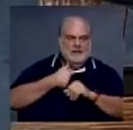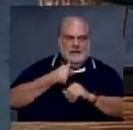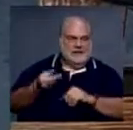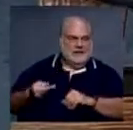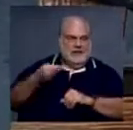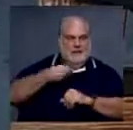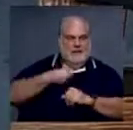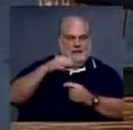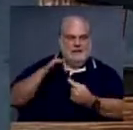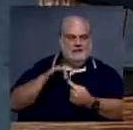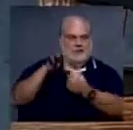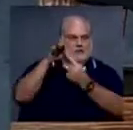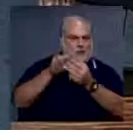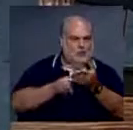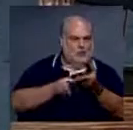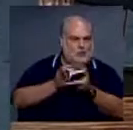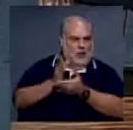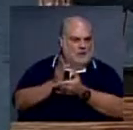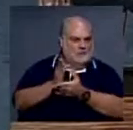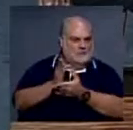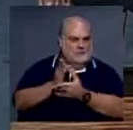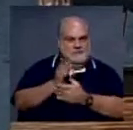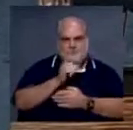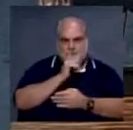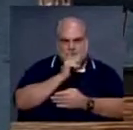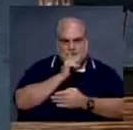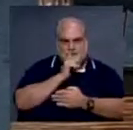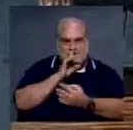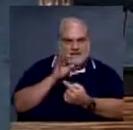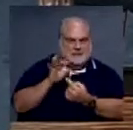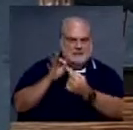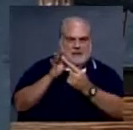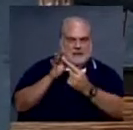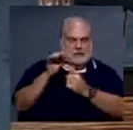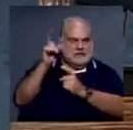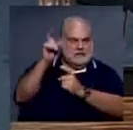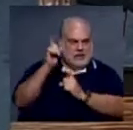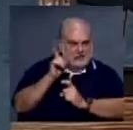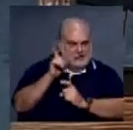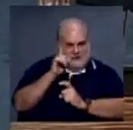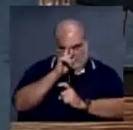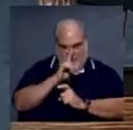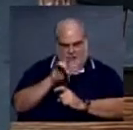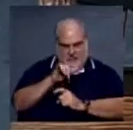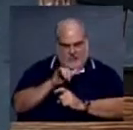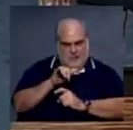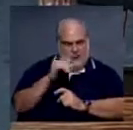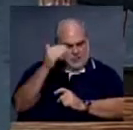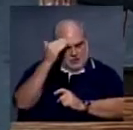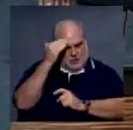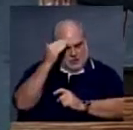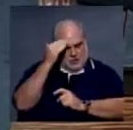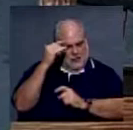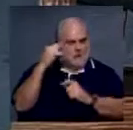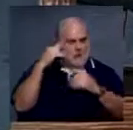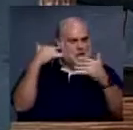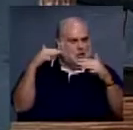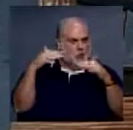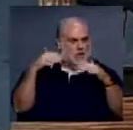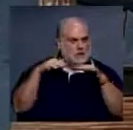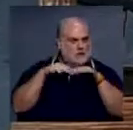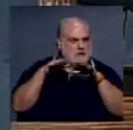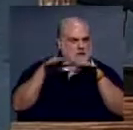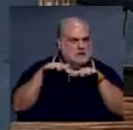any special rights. I have no special entitlements, but I know how noise carries in the neighborhood. I